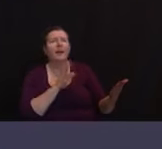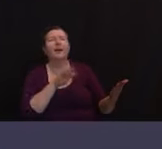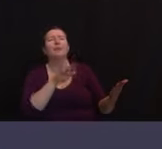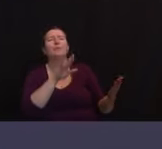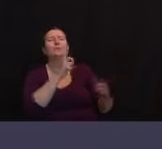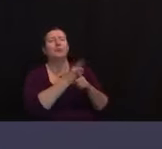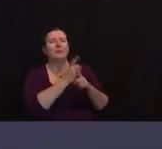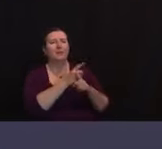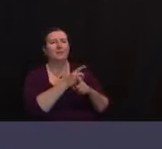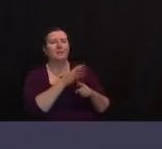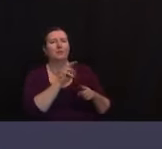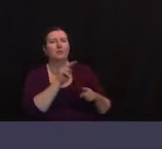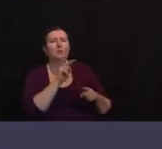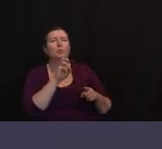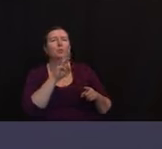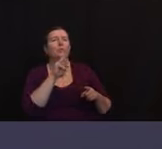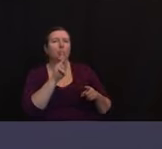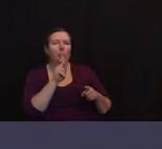out.